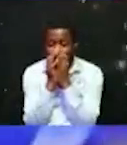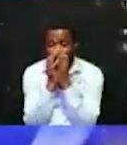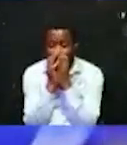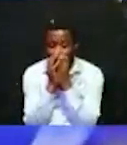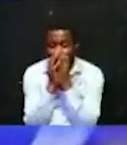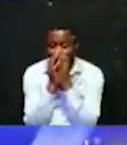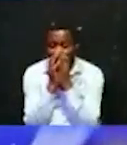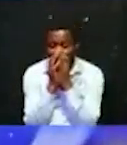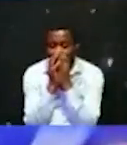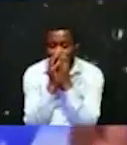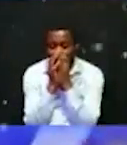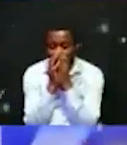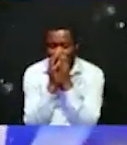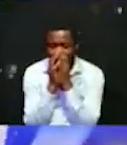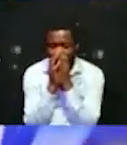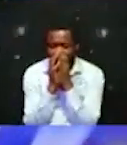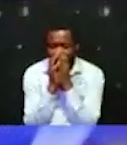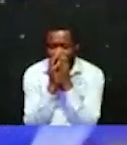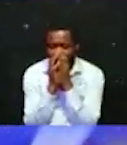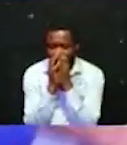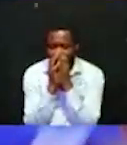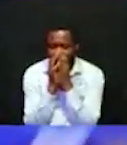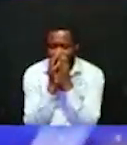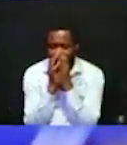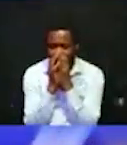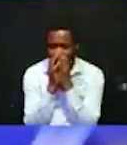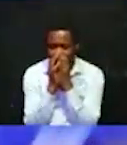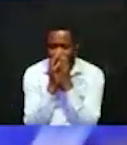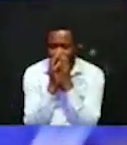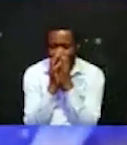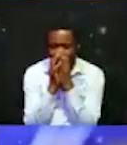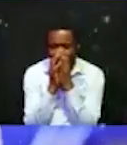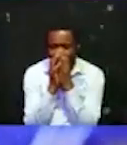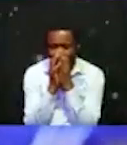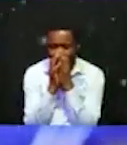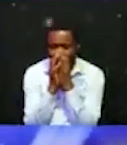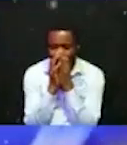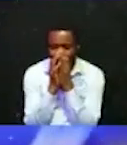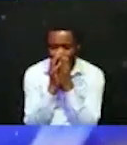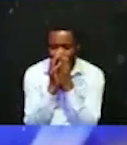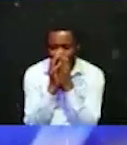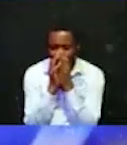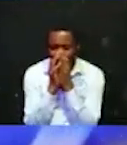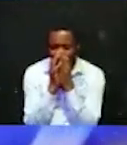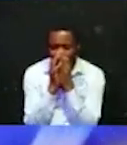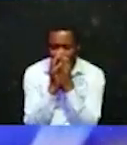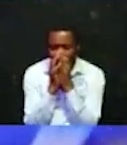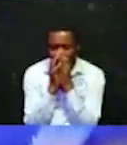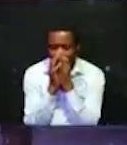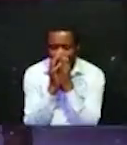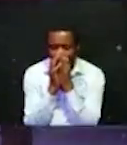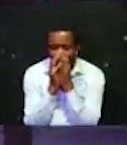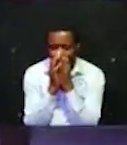Set our hearts right, O God. Consecrate our lips. In the name of Jesus, Father, be merciful. Be